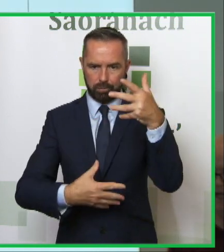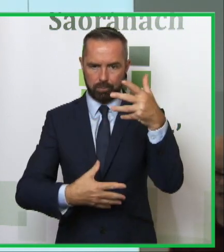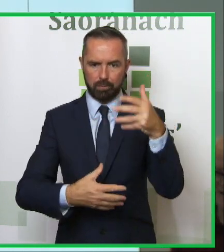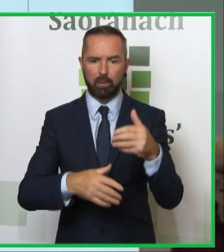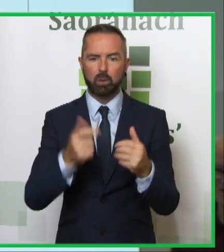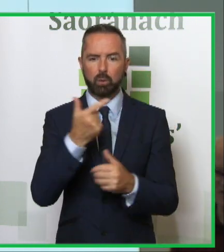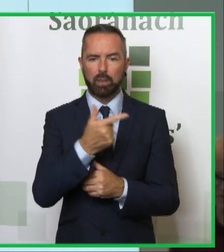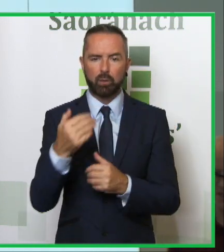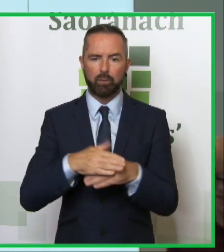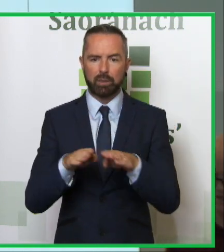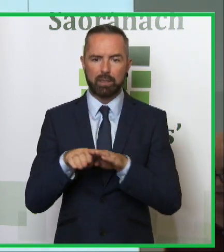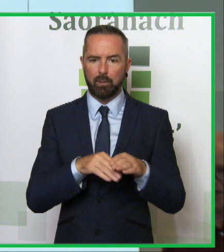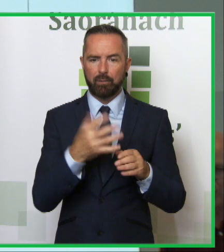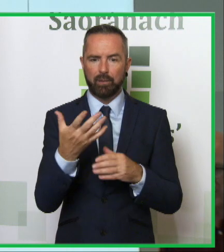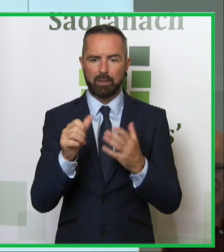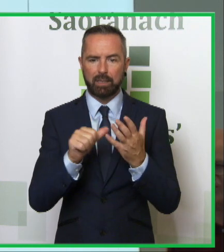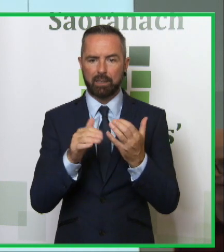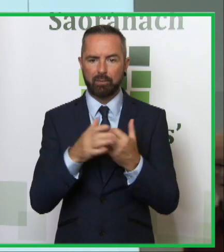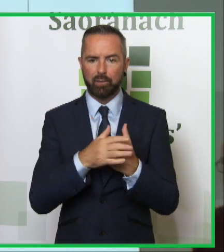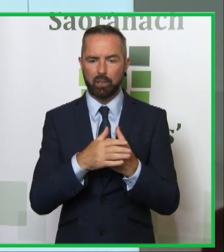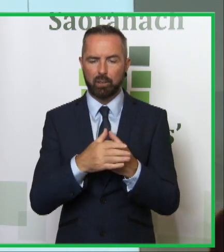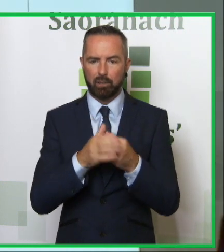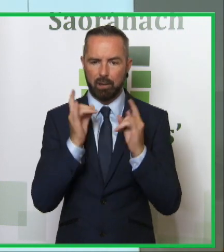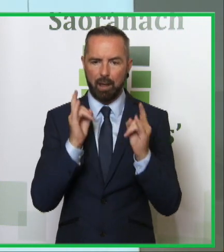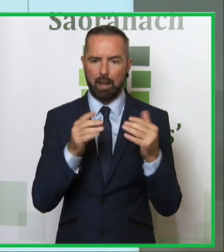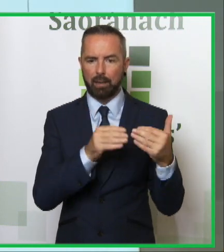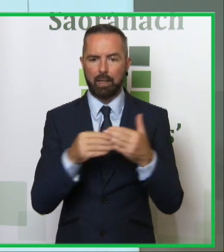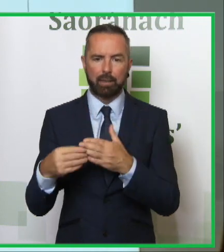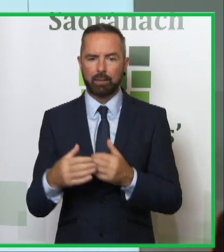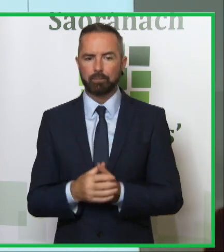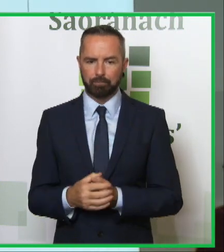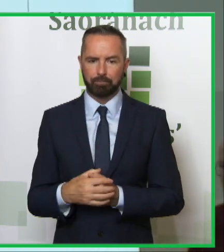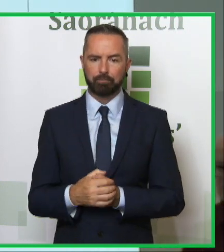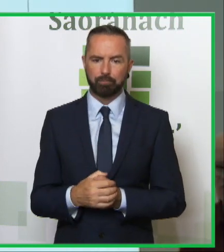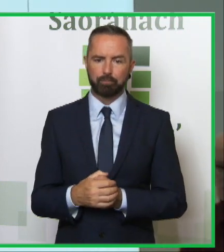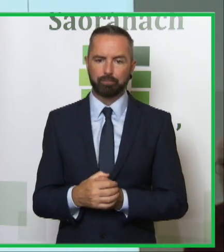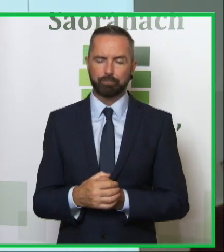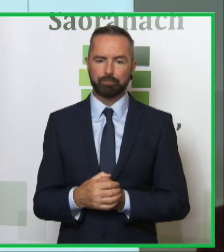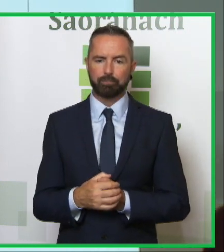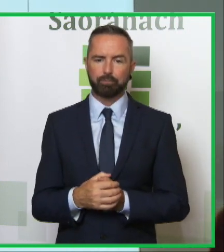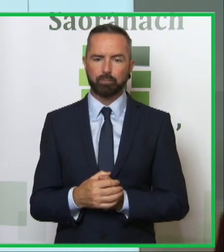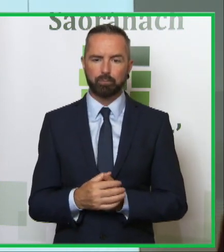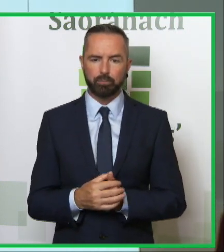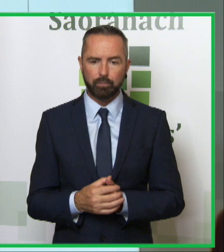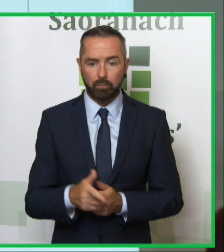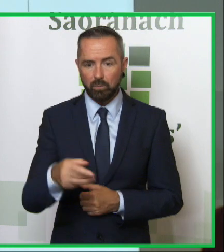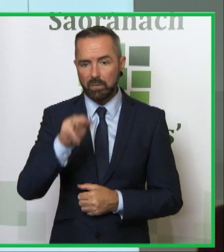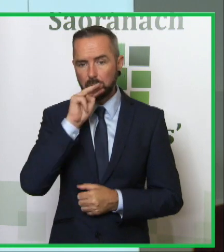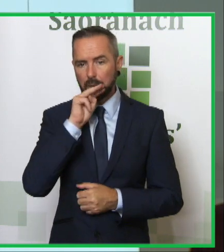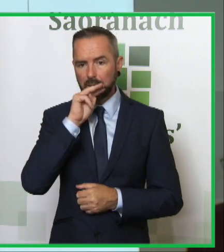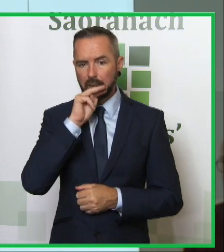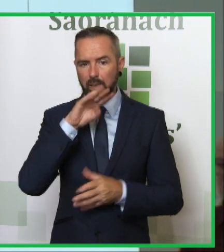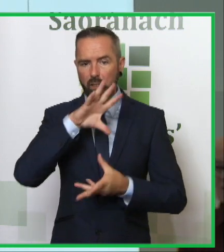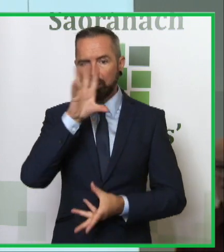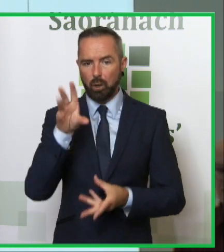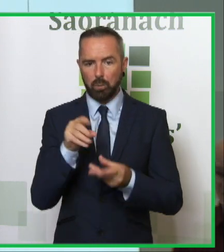quo and 56 for the comprehensive health-led. It got 13 of the 17 votes. That means comprehensive